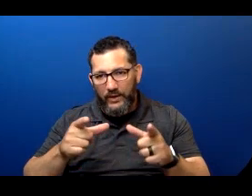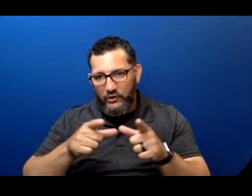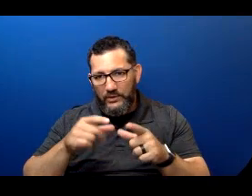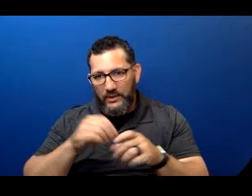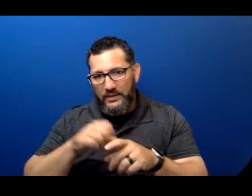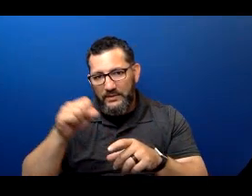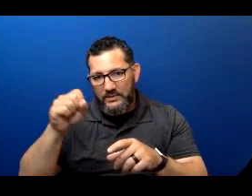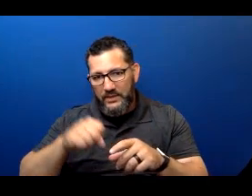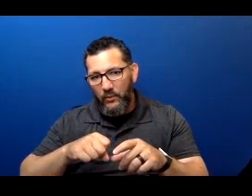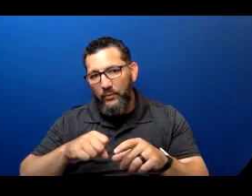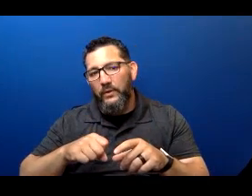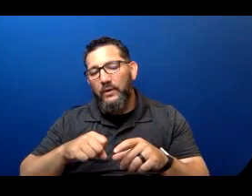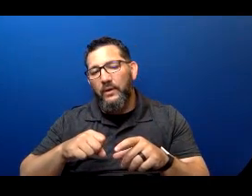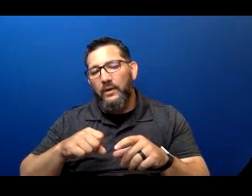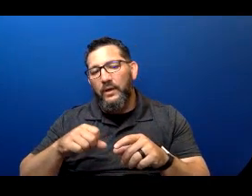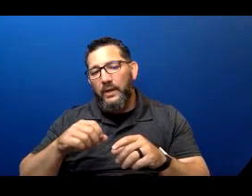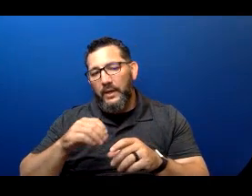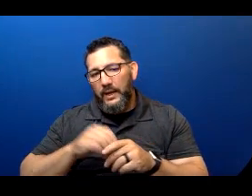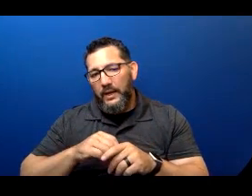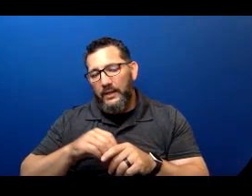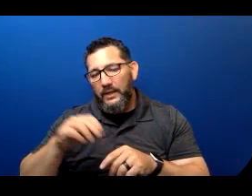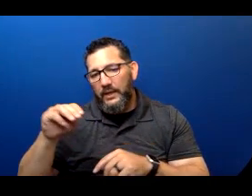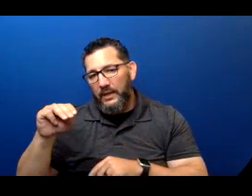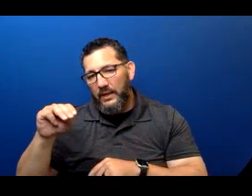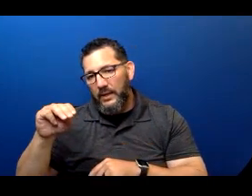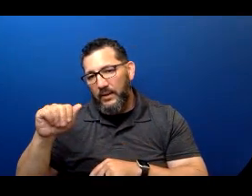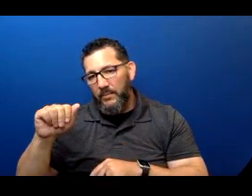South. It is in the McCarran